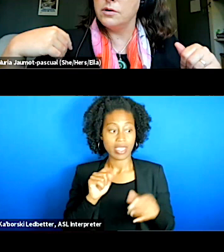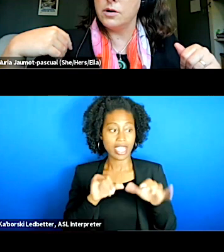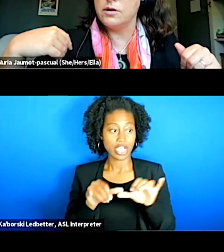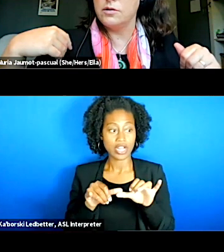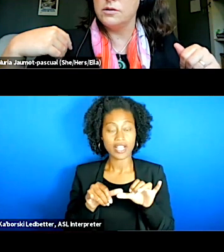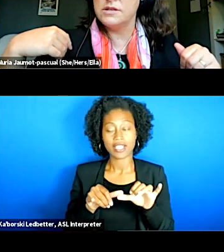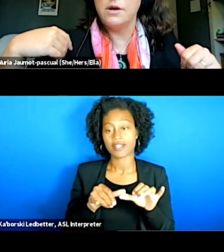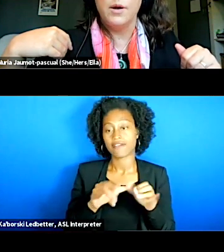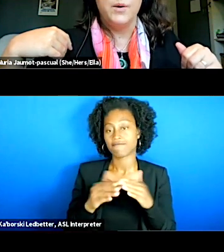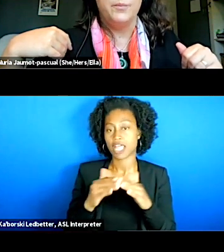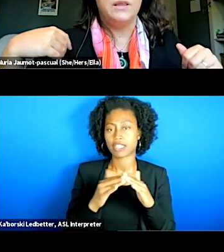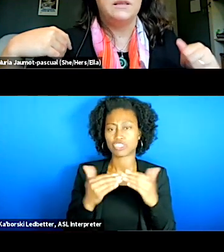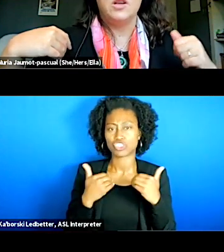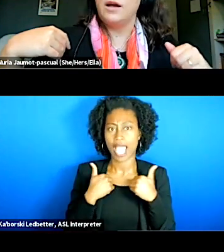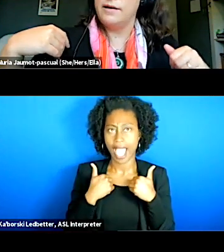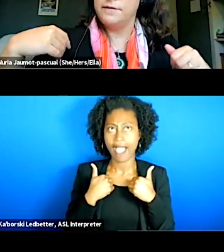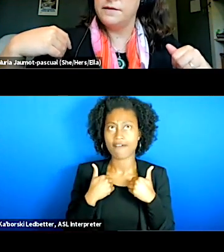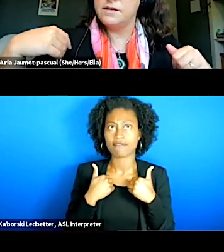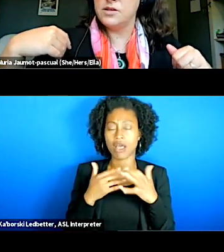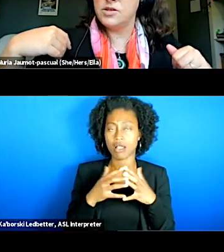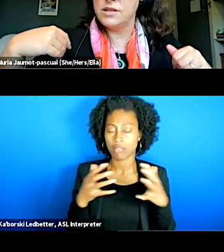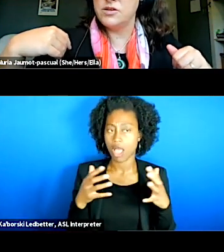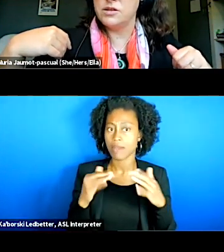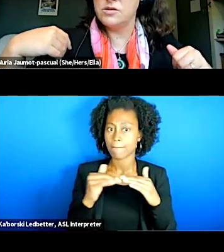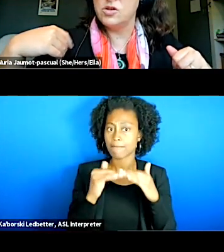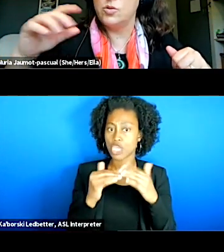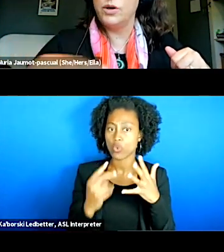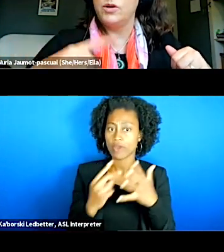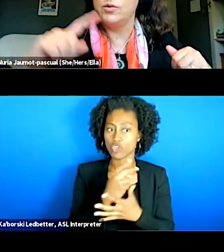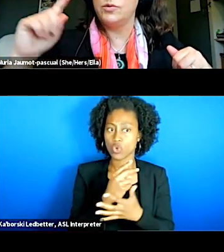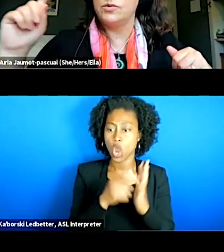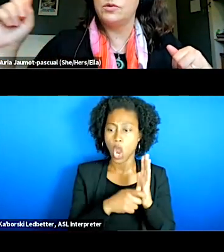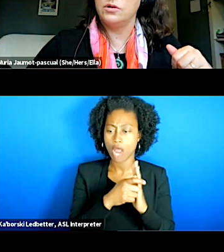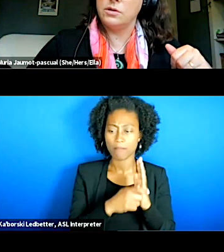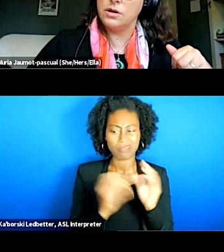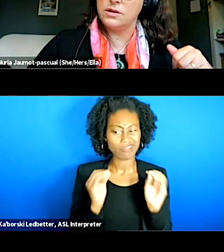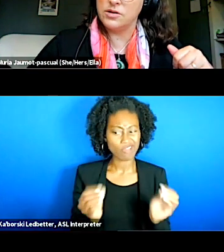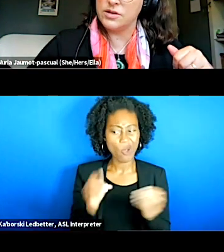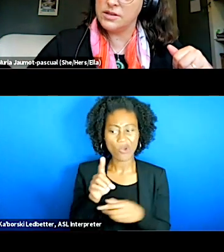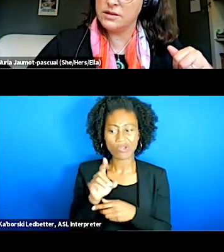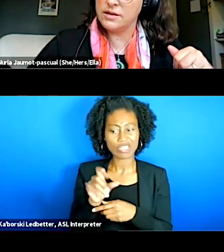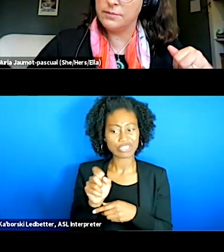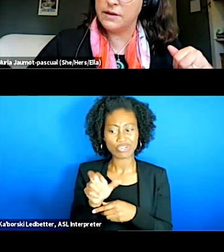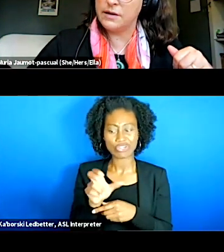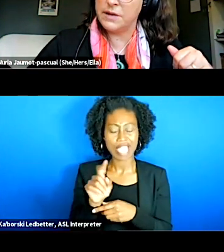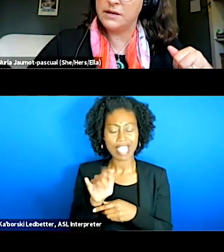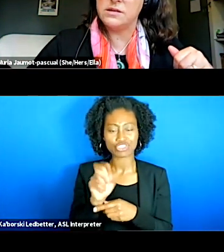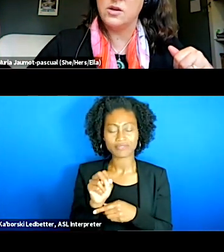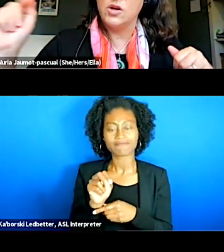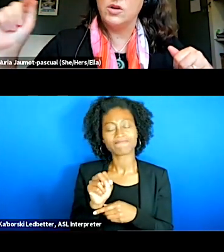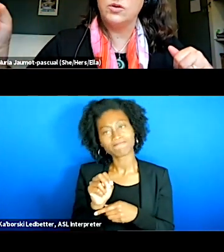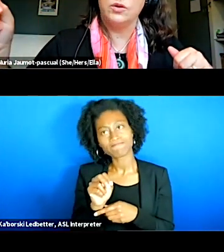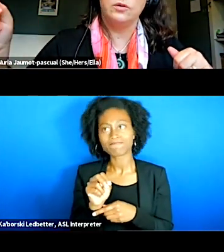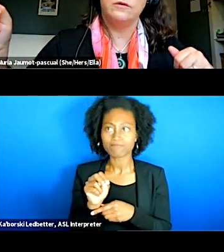peer-reviewed articles, but did not have dissertation. So we used a dissertation